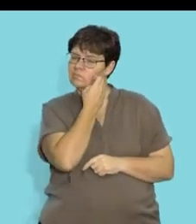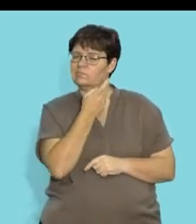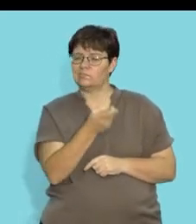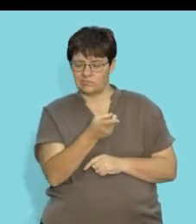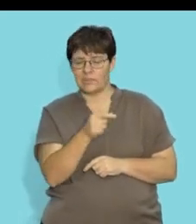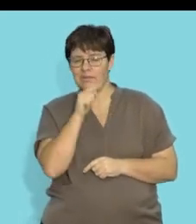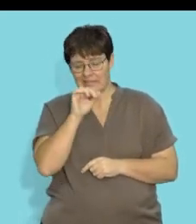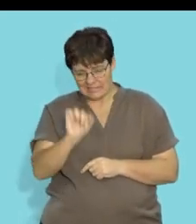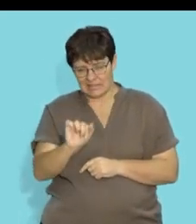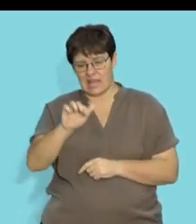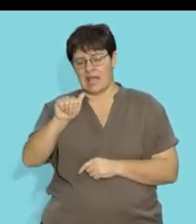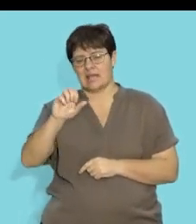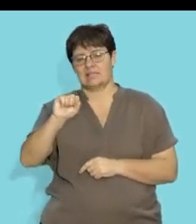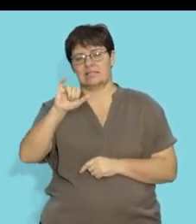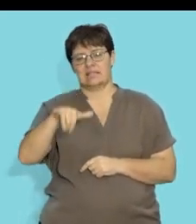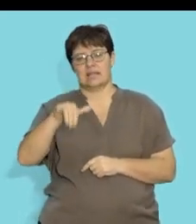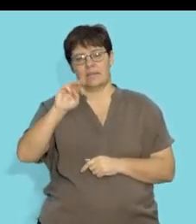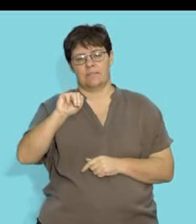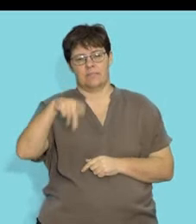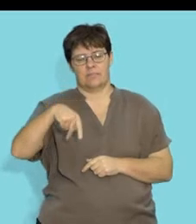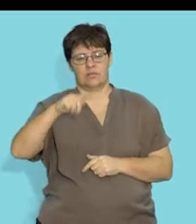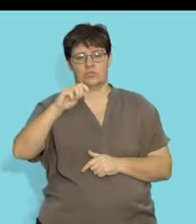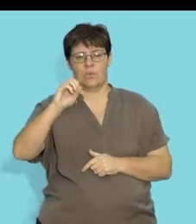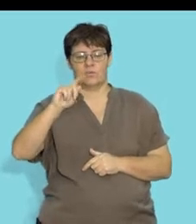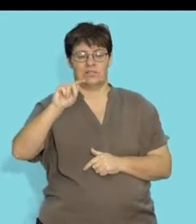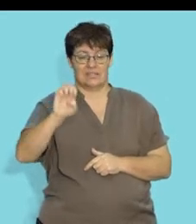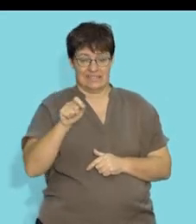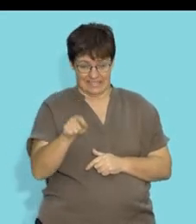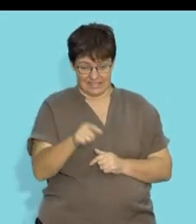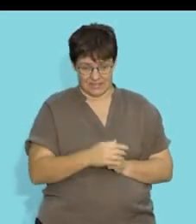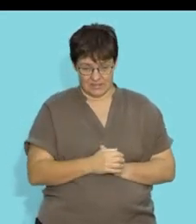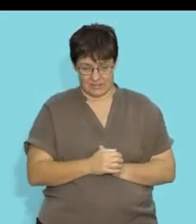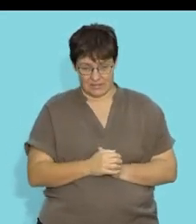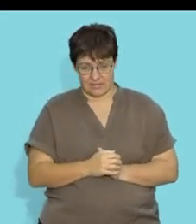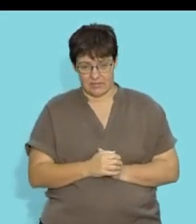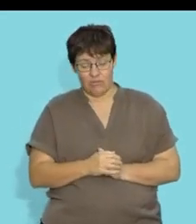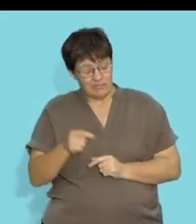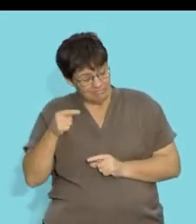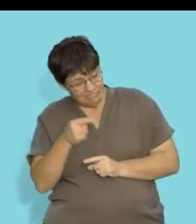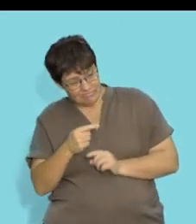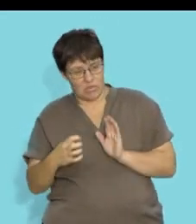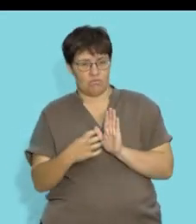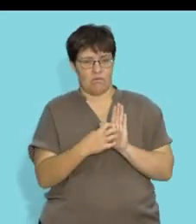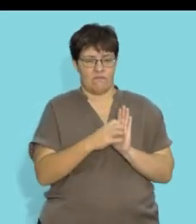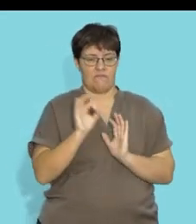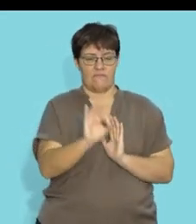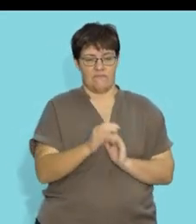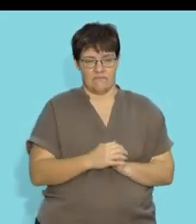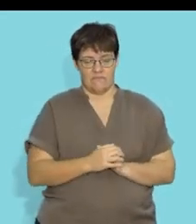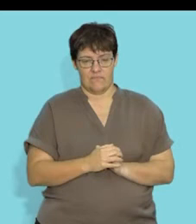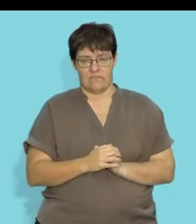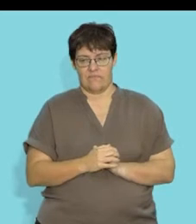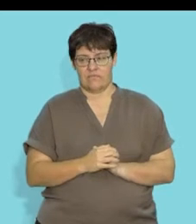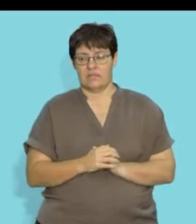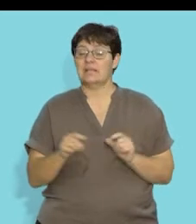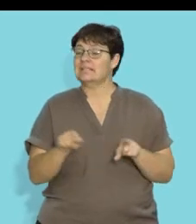the asymptote, right? So this is the asymptote of this particular graph. And